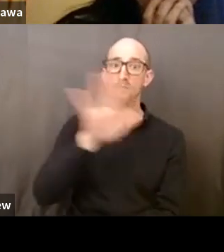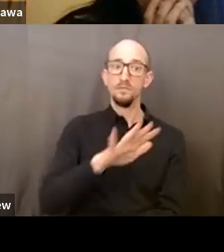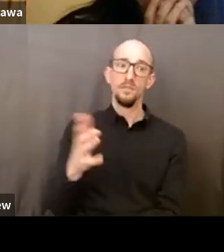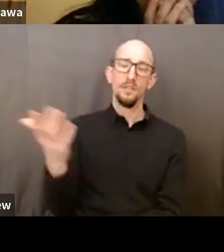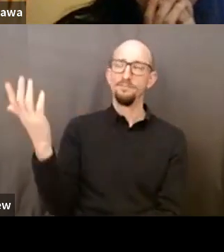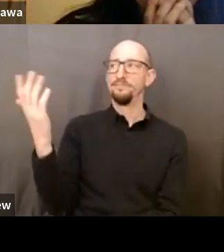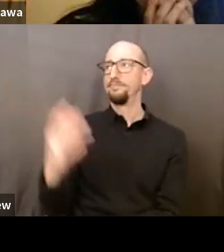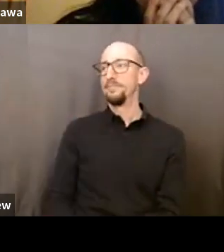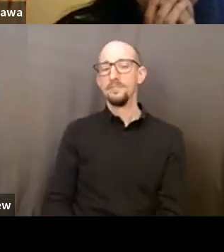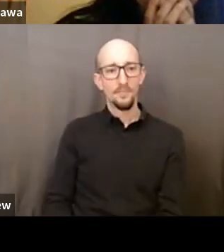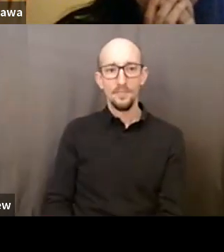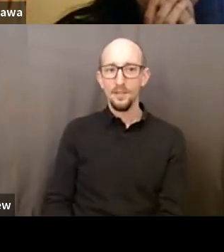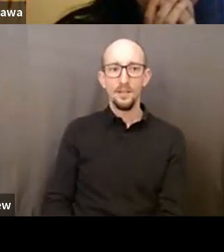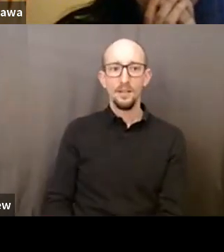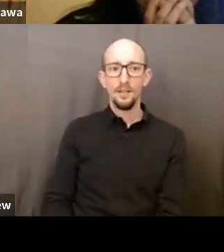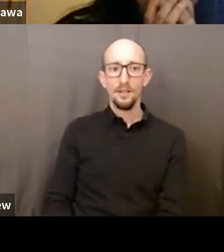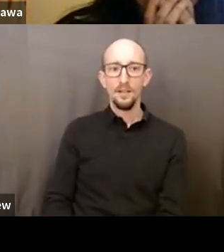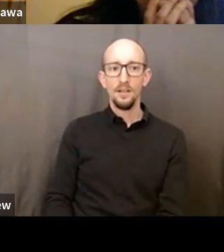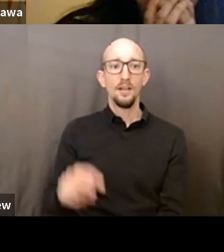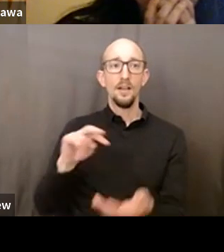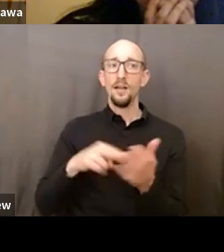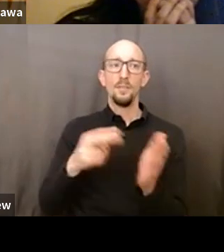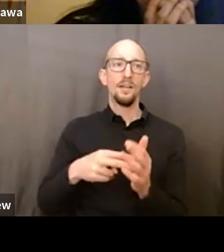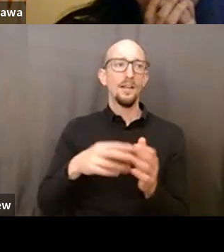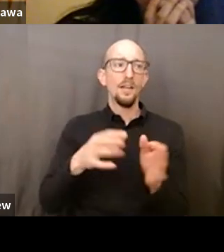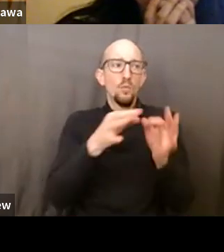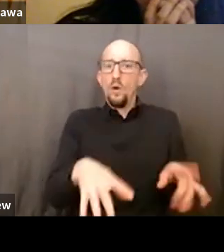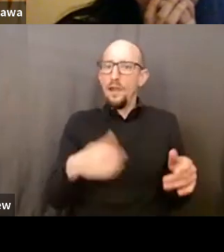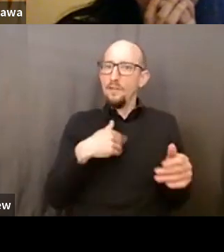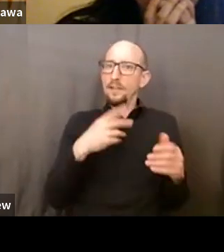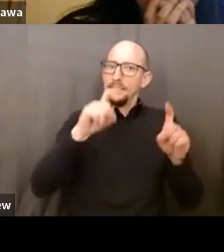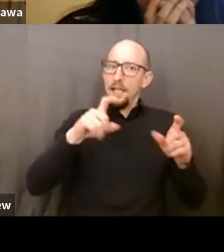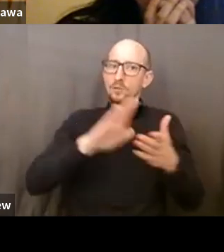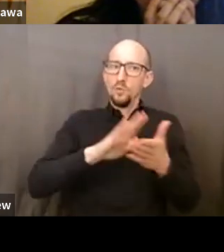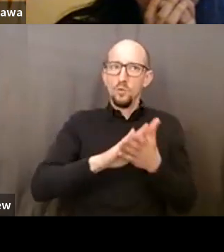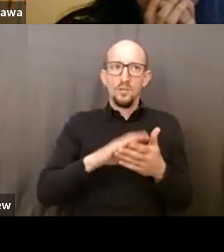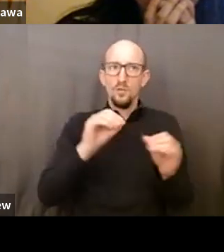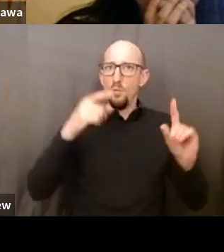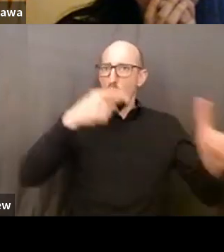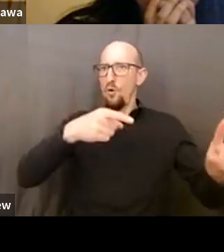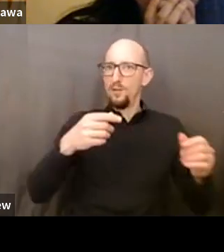dismantle the exam schools, in my mind, if that's what you're going to do.